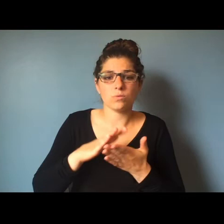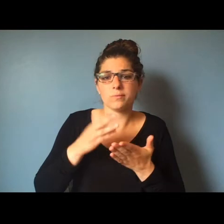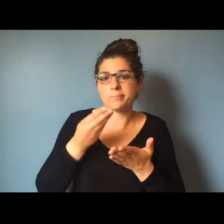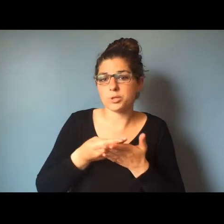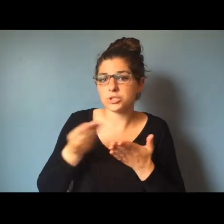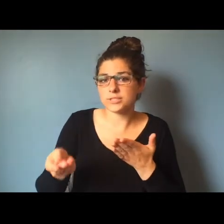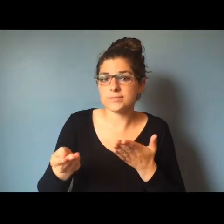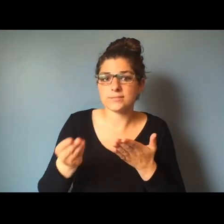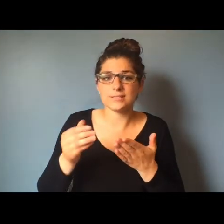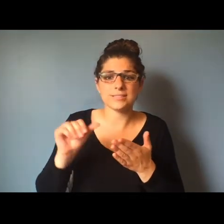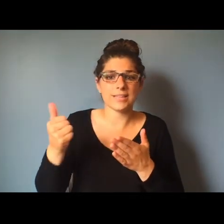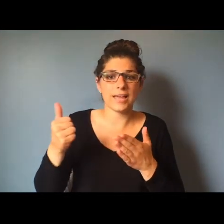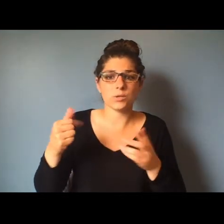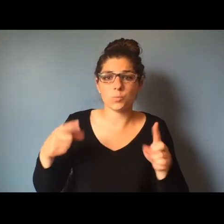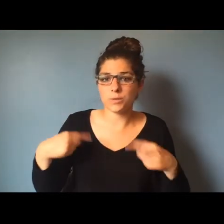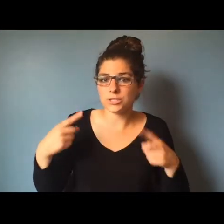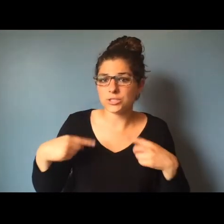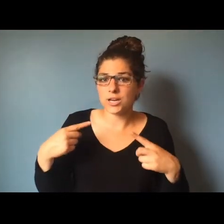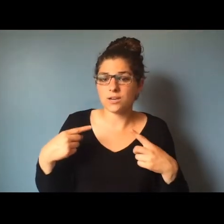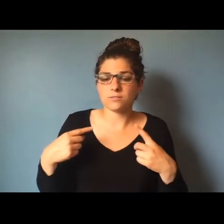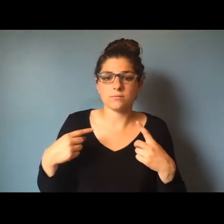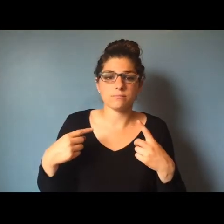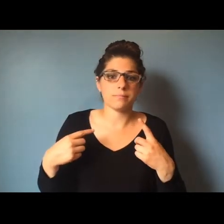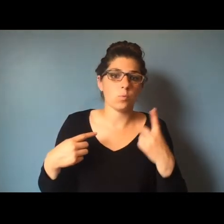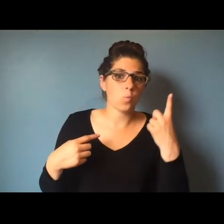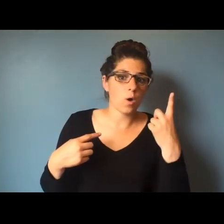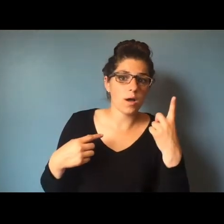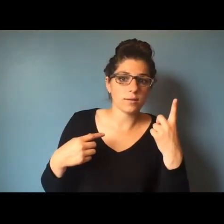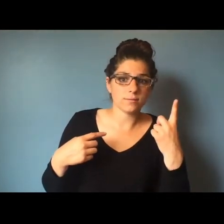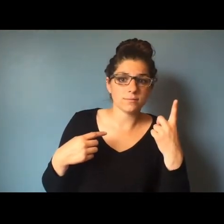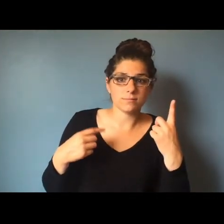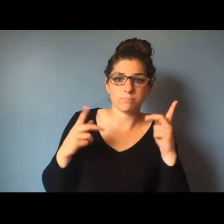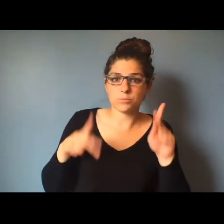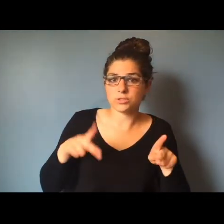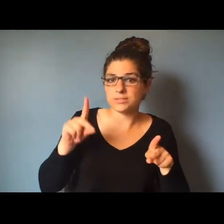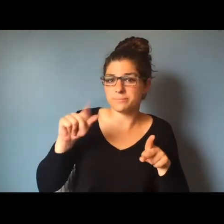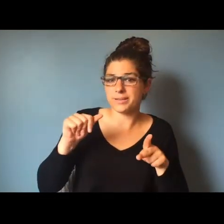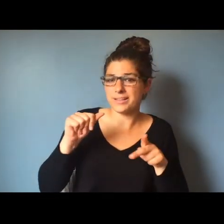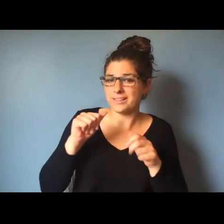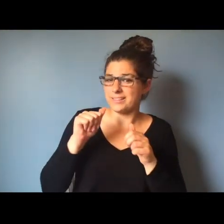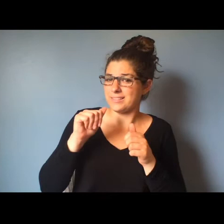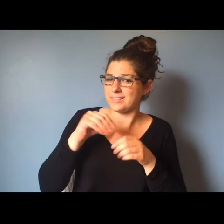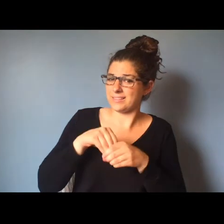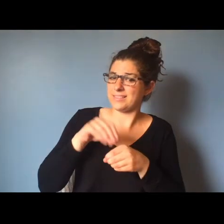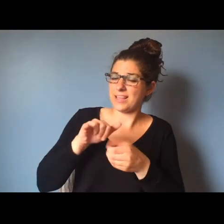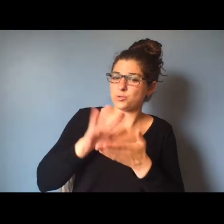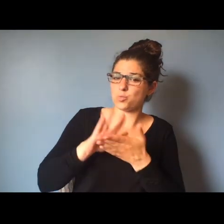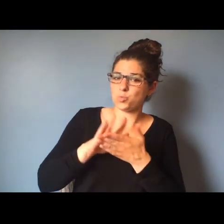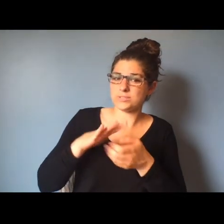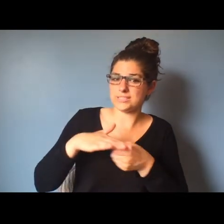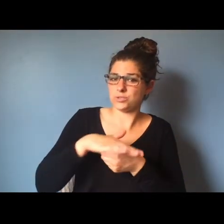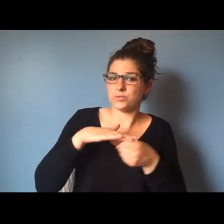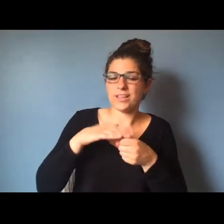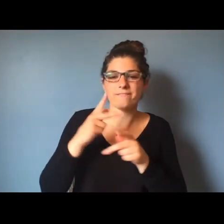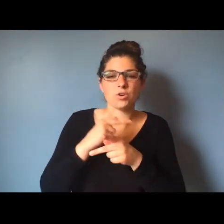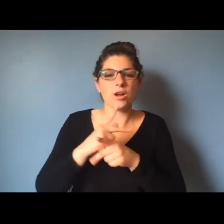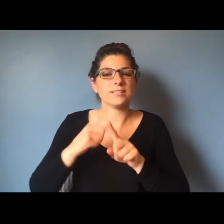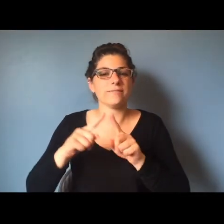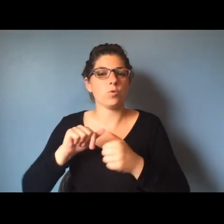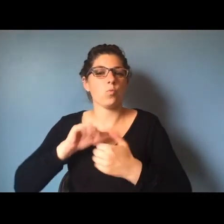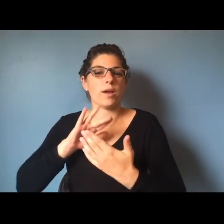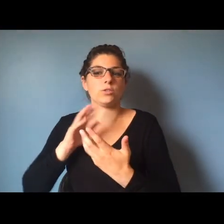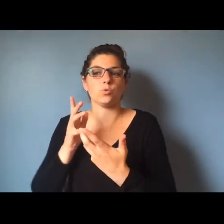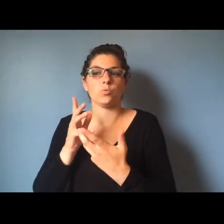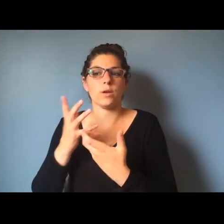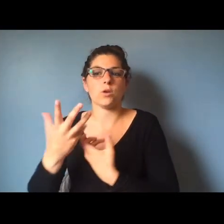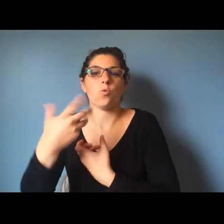purchased 10 wheelchairs and there was one person with a disability in that school district, they could figure out different ways to incorporate adaptive